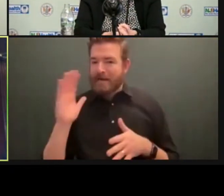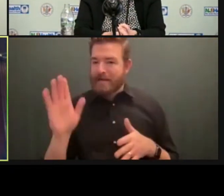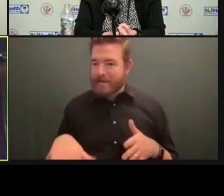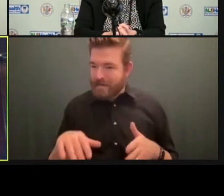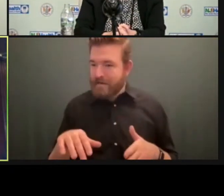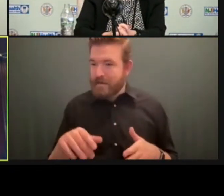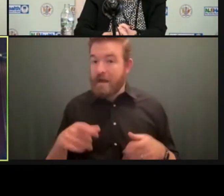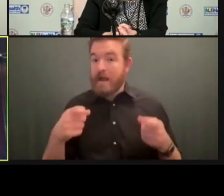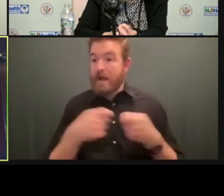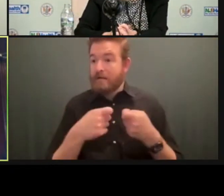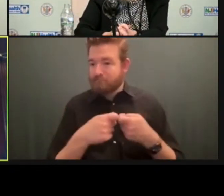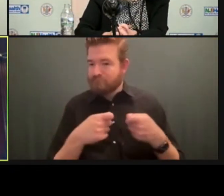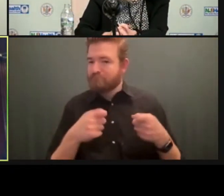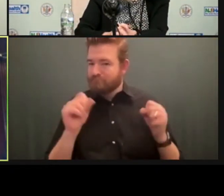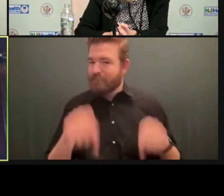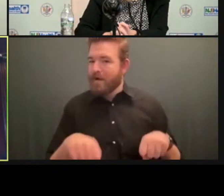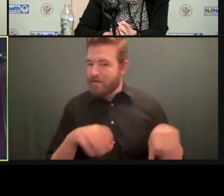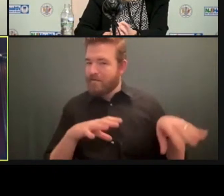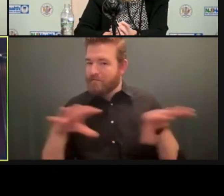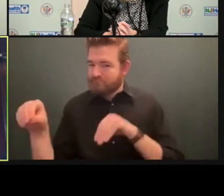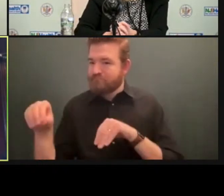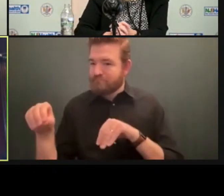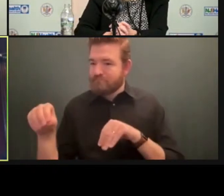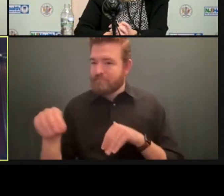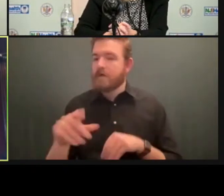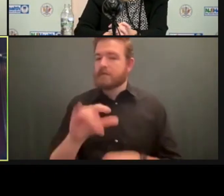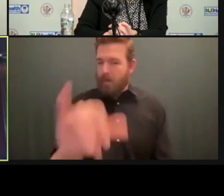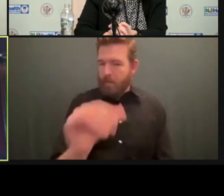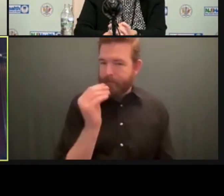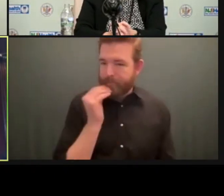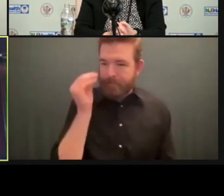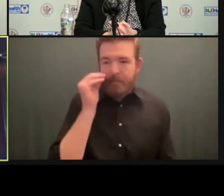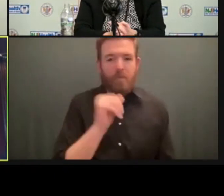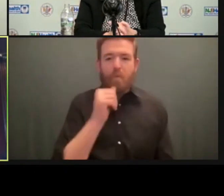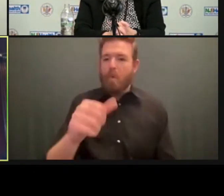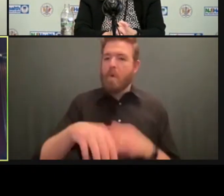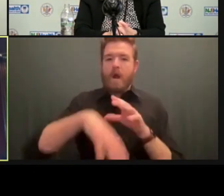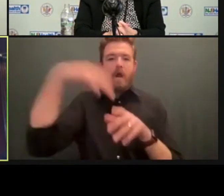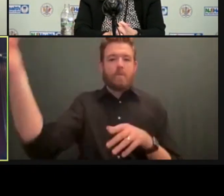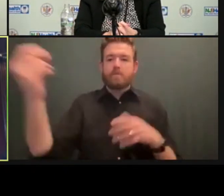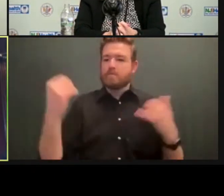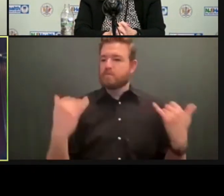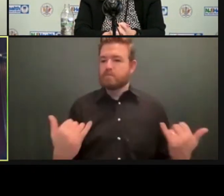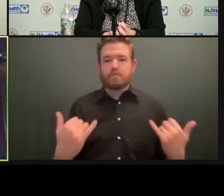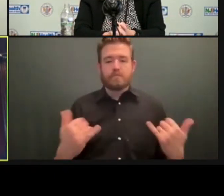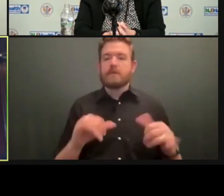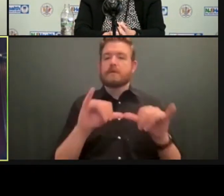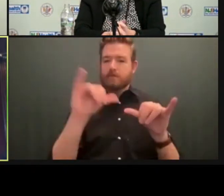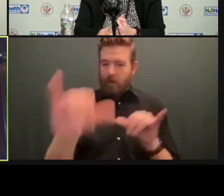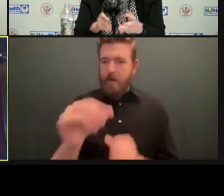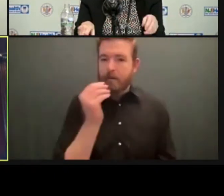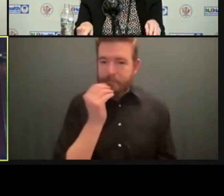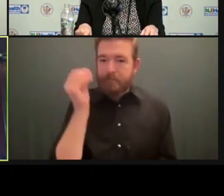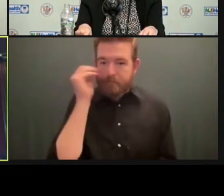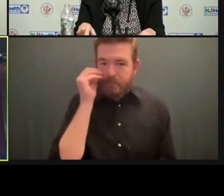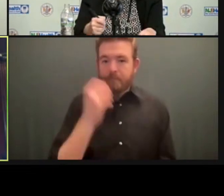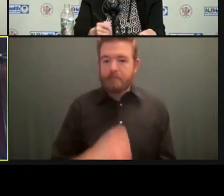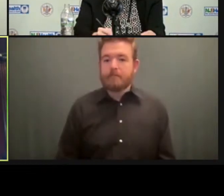out, 511nj.org is a good place to go before heading out. And I also stress to